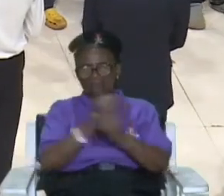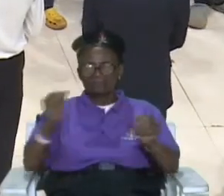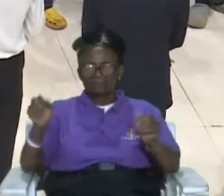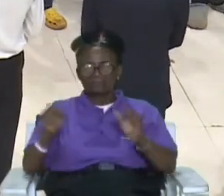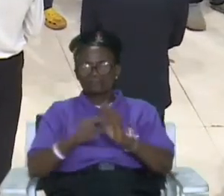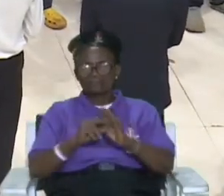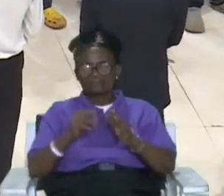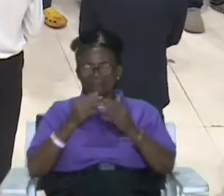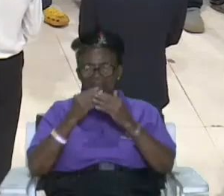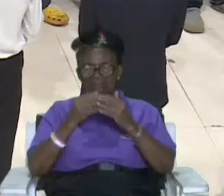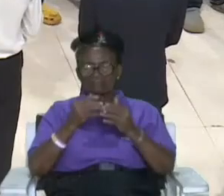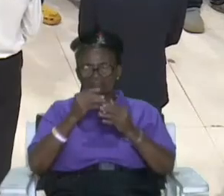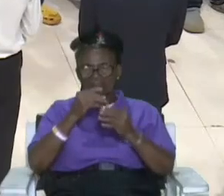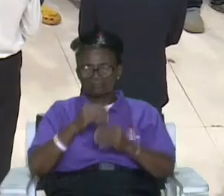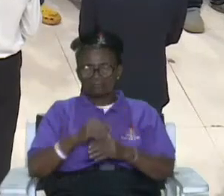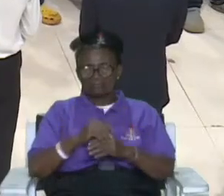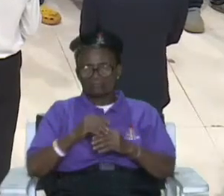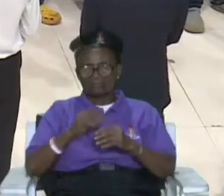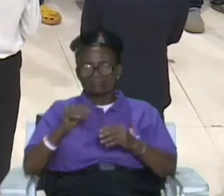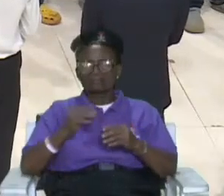Thank you, Father.